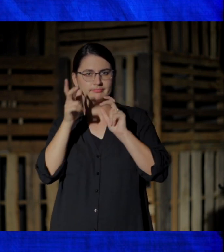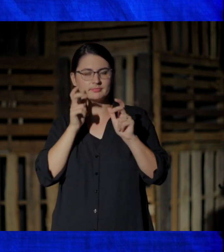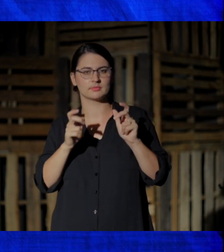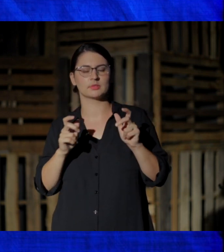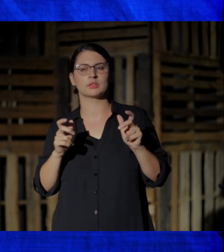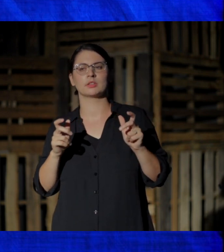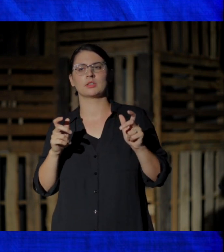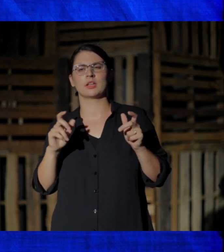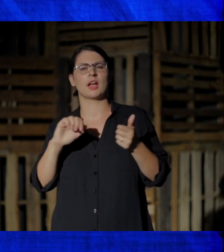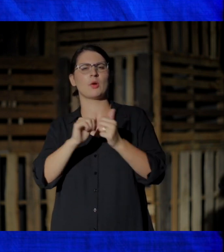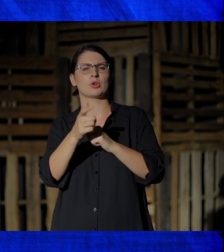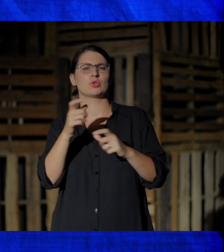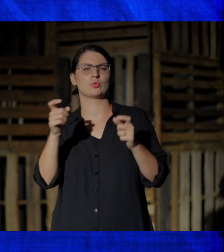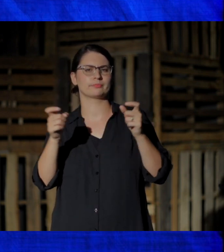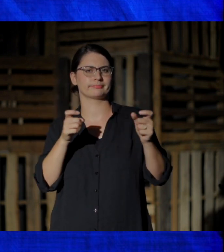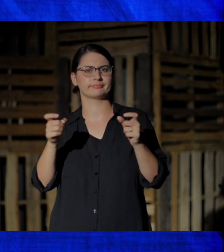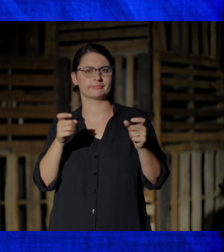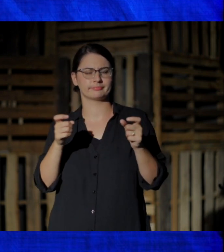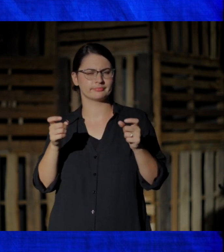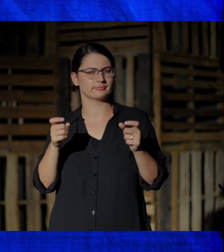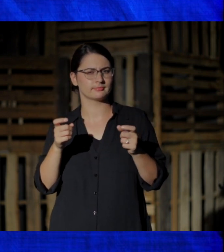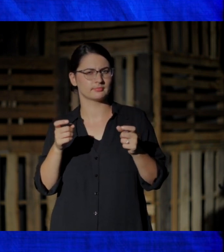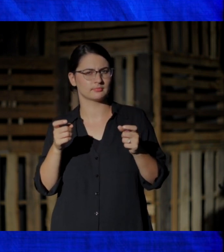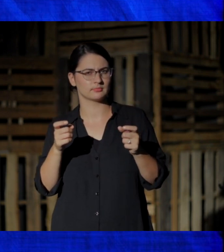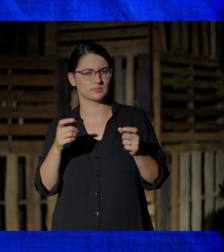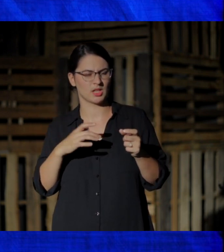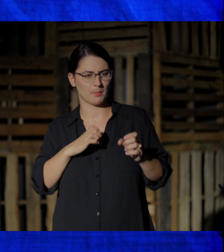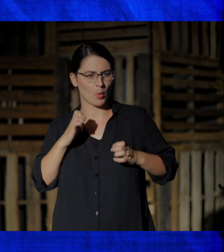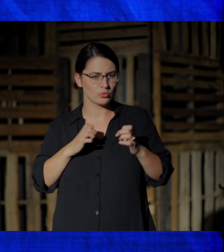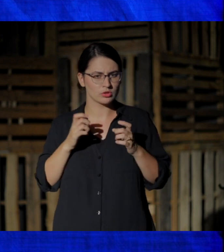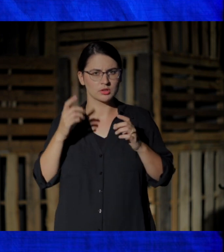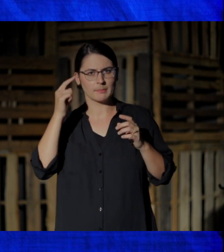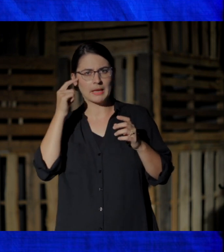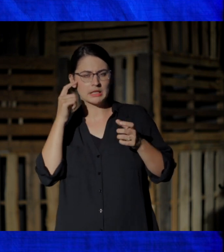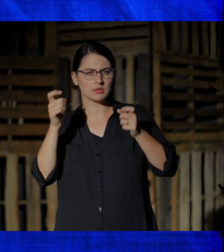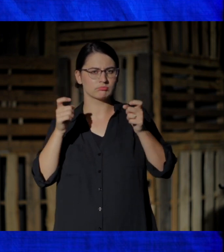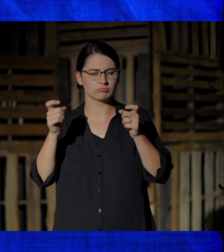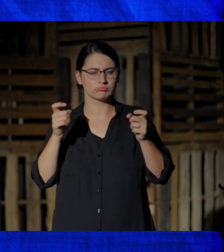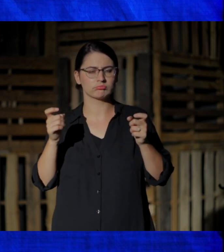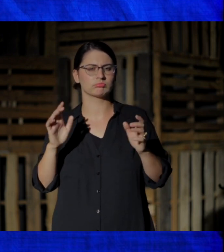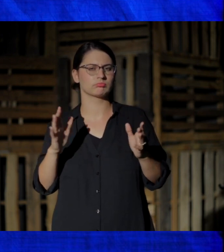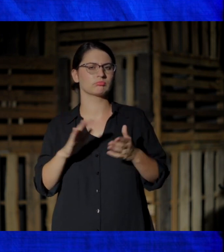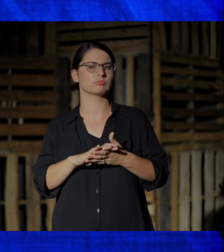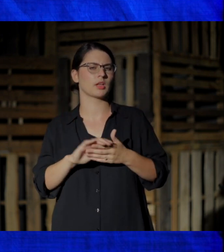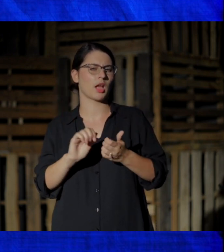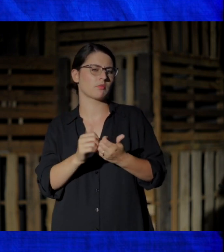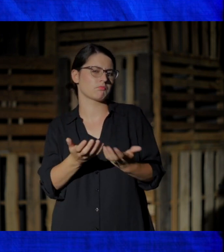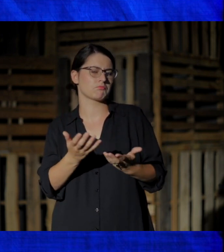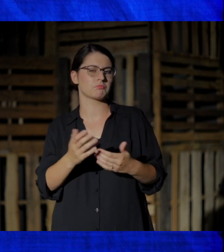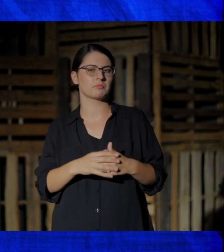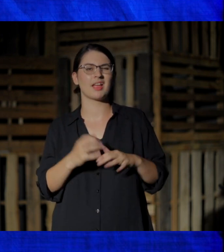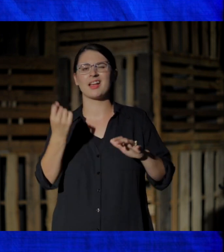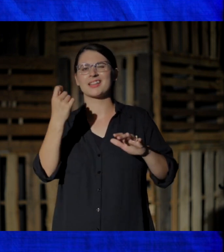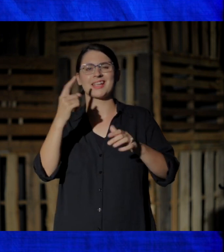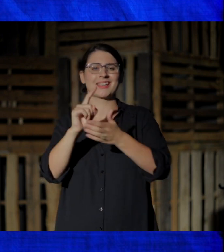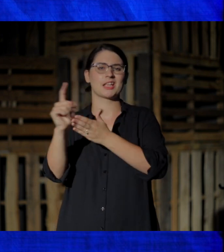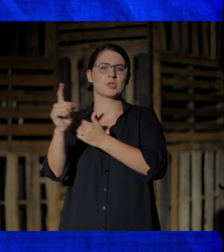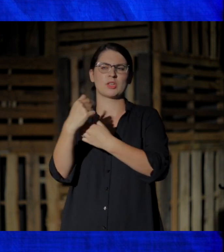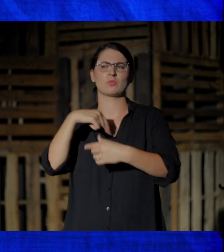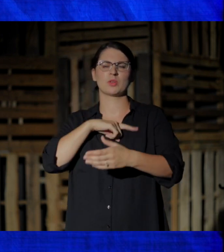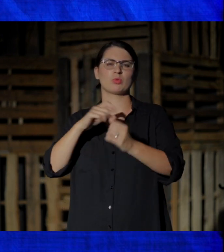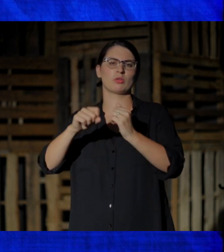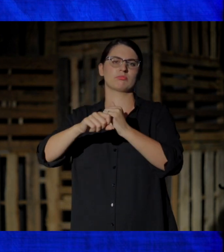week. But I just want to stop where we are this morning, and this afternoon, or evening, or night, or wherever it is you're listening to this. All right. So, are